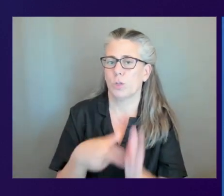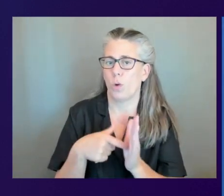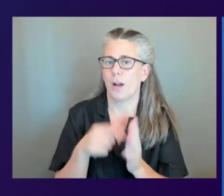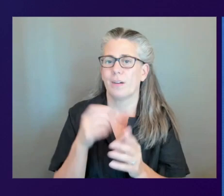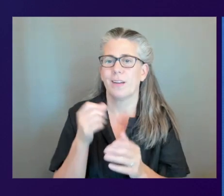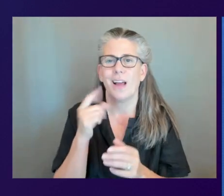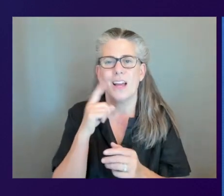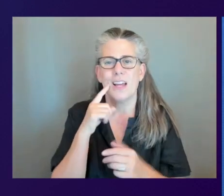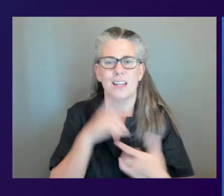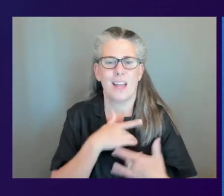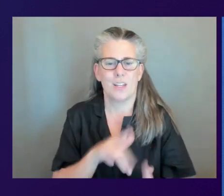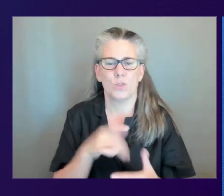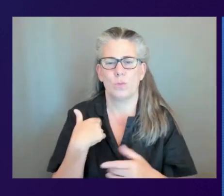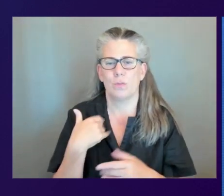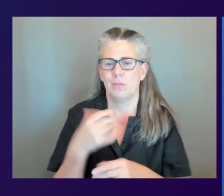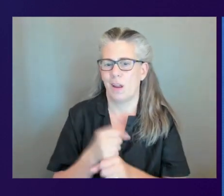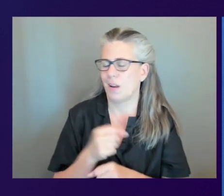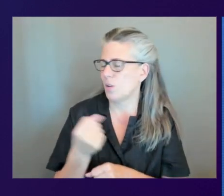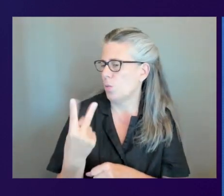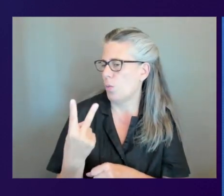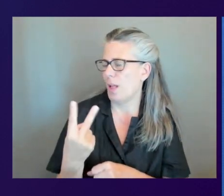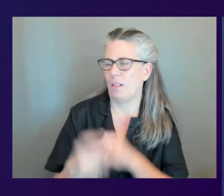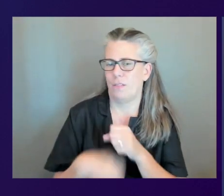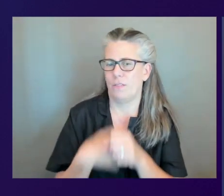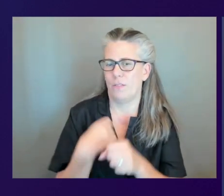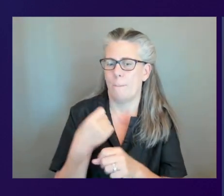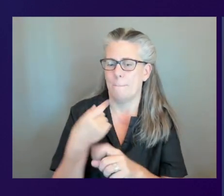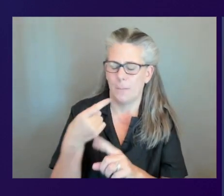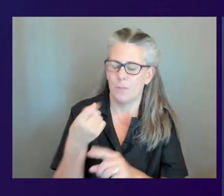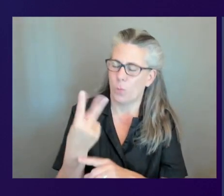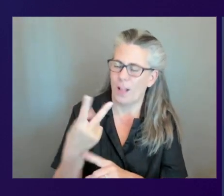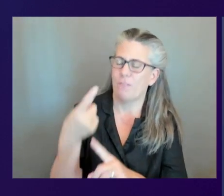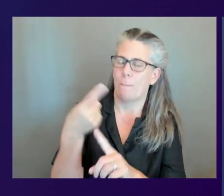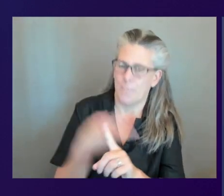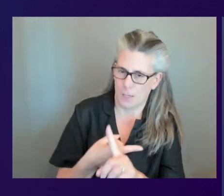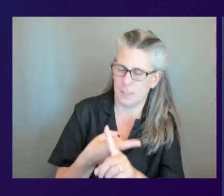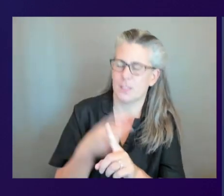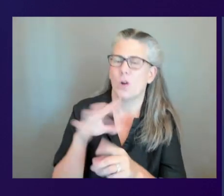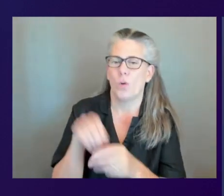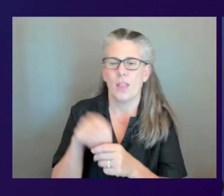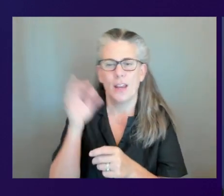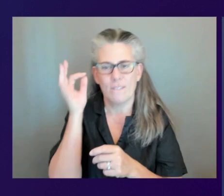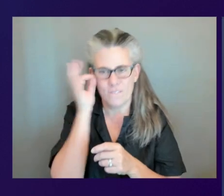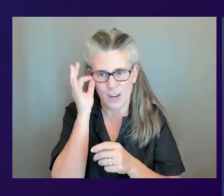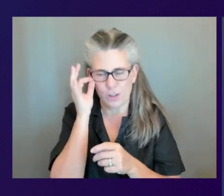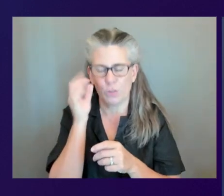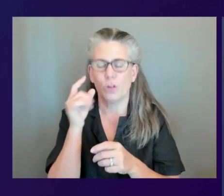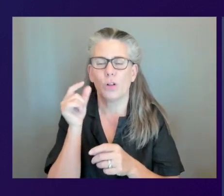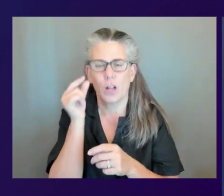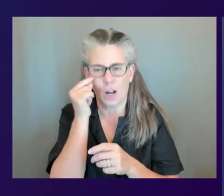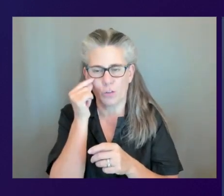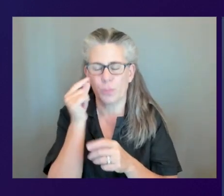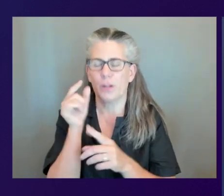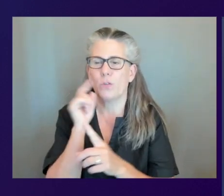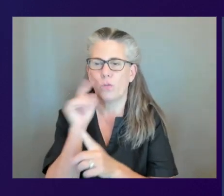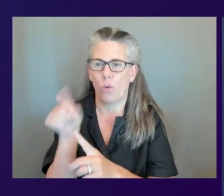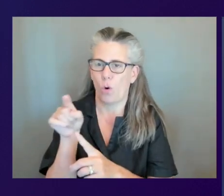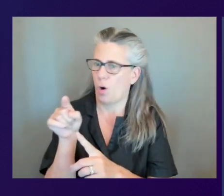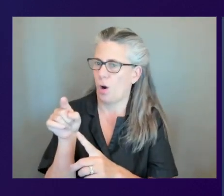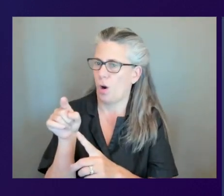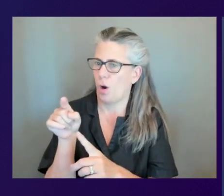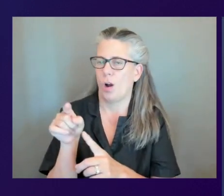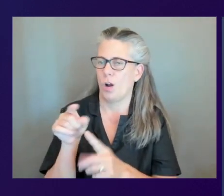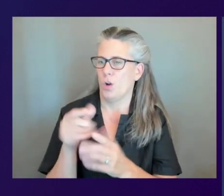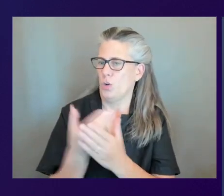at, some of the government customers we work with. Yep. Yes, I'm going through that right now. Yes. What? You can't just open a port? Why not, man? Yeah, just let